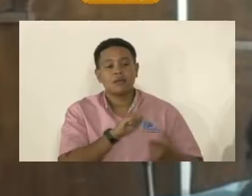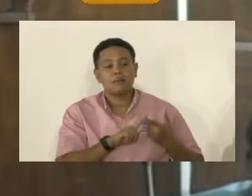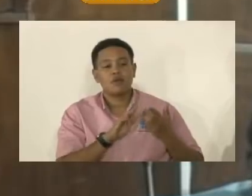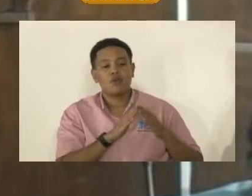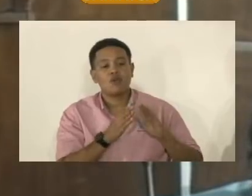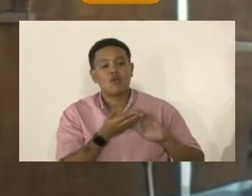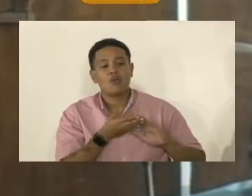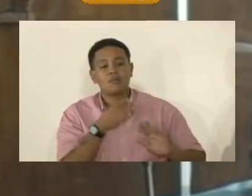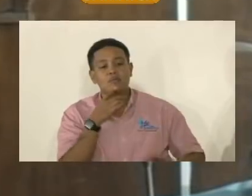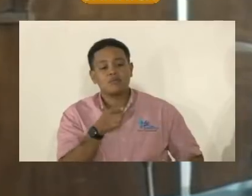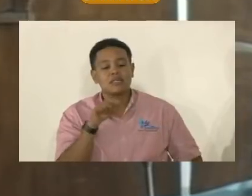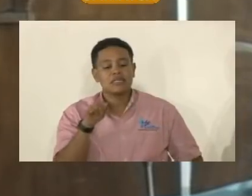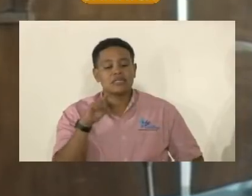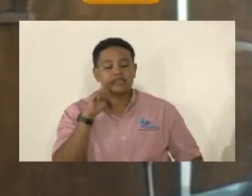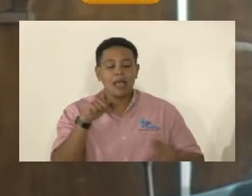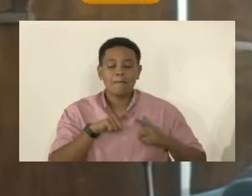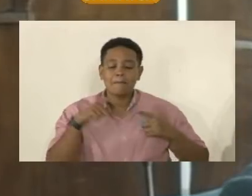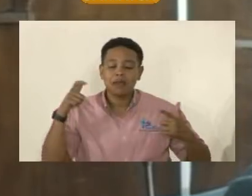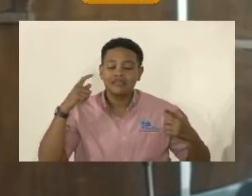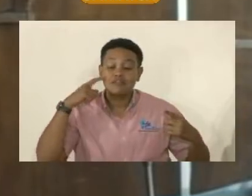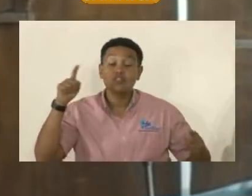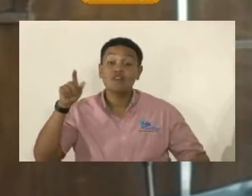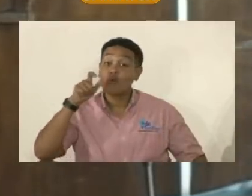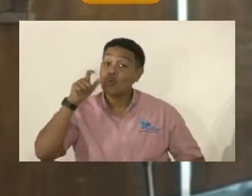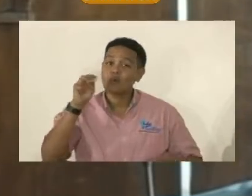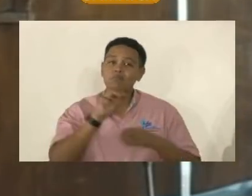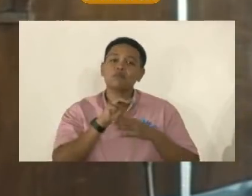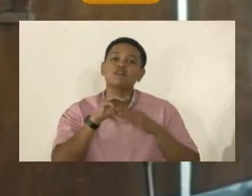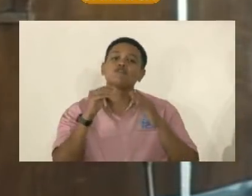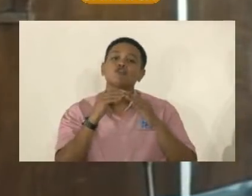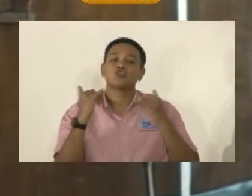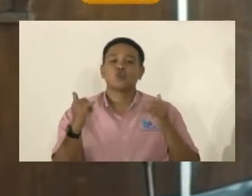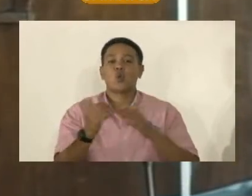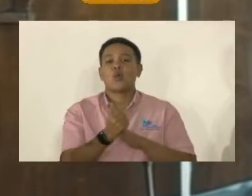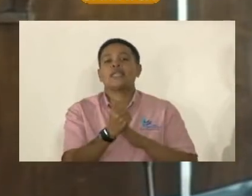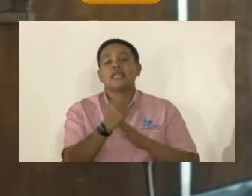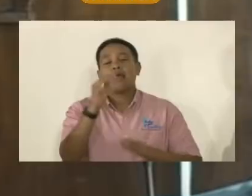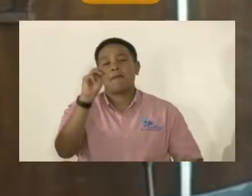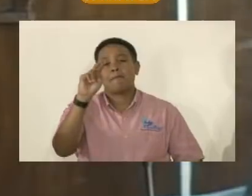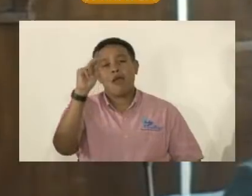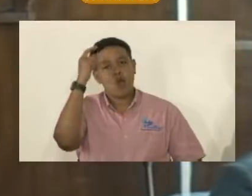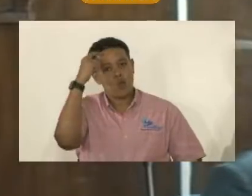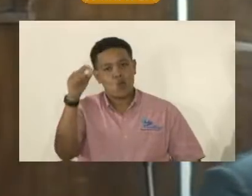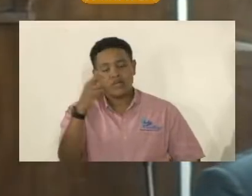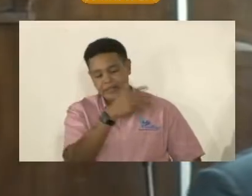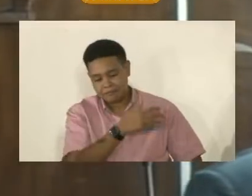This was a massive success of then Minister of Justice and now Leader of the Opposition, Mark Golding.